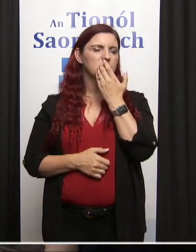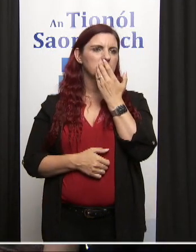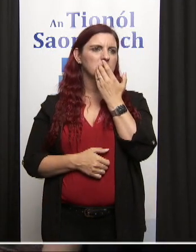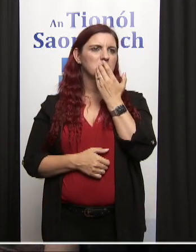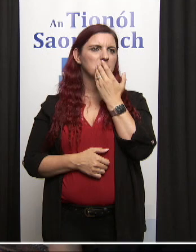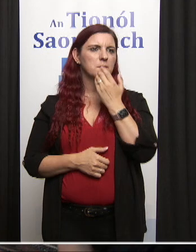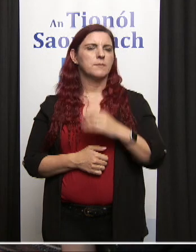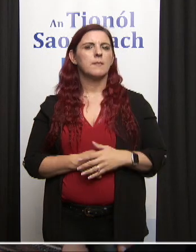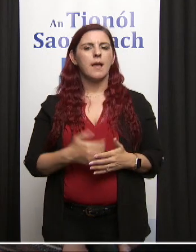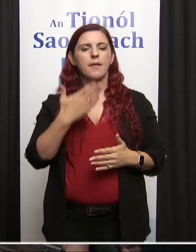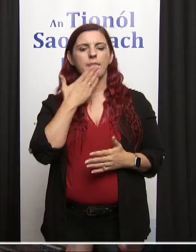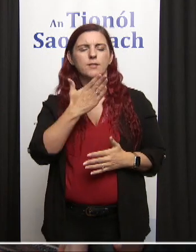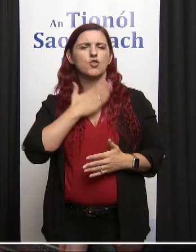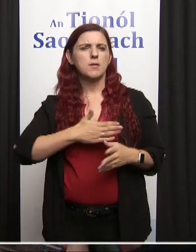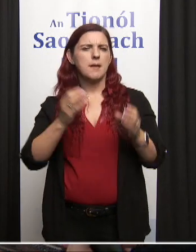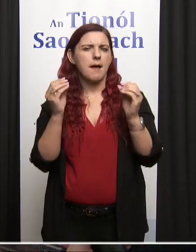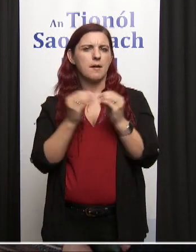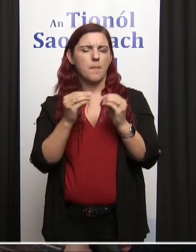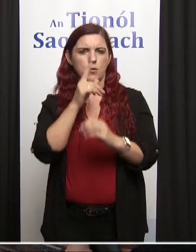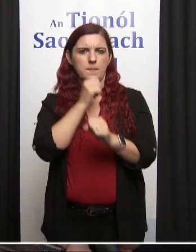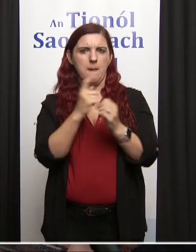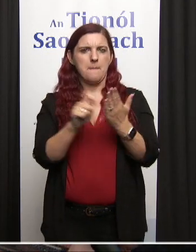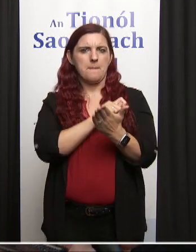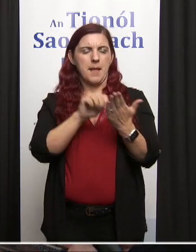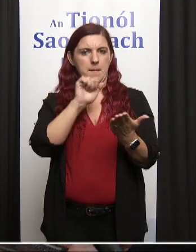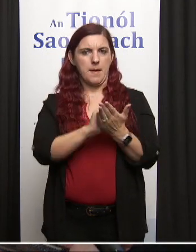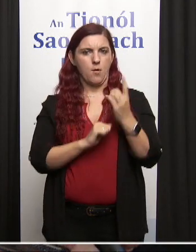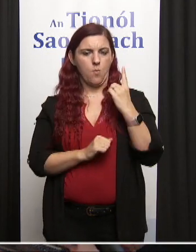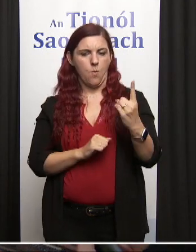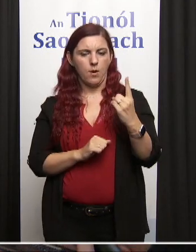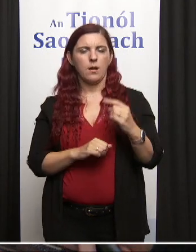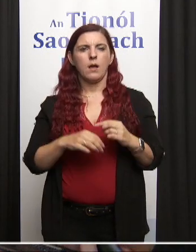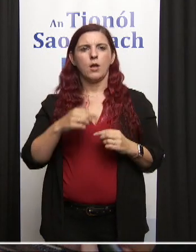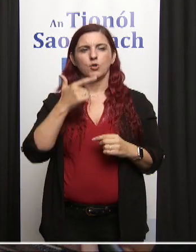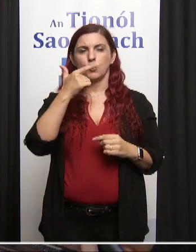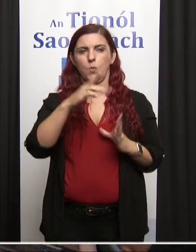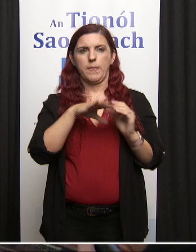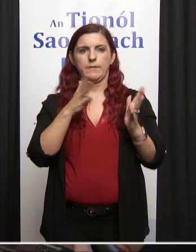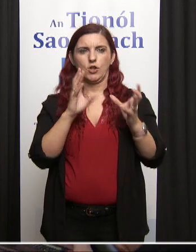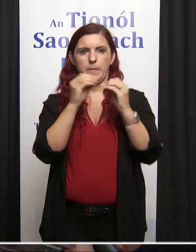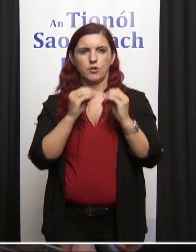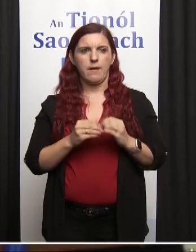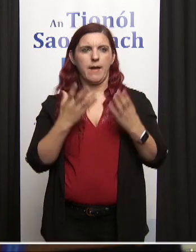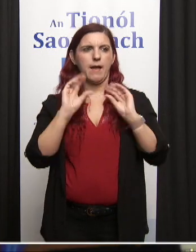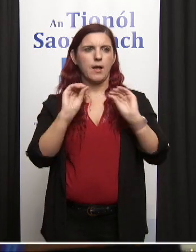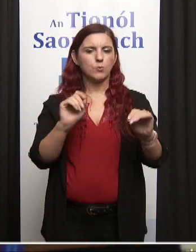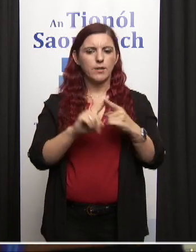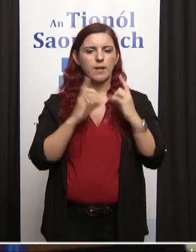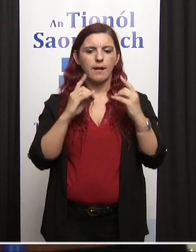Thank you. Just a comment really on ballot paper 1. 2 of the items that are mentioned there, education and